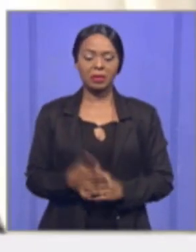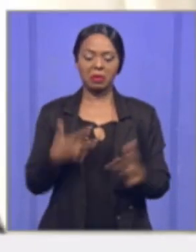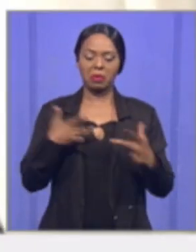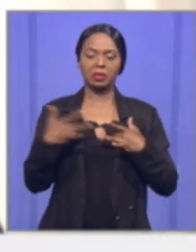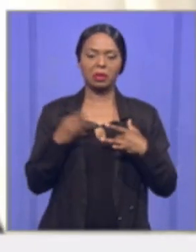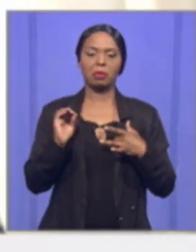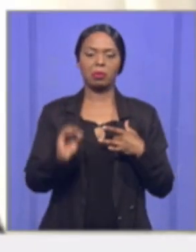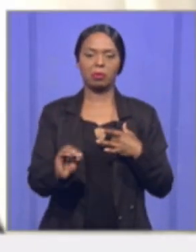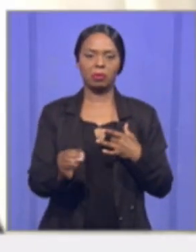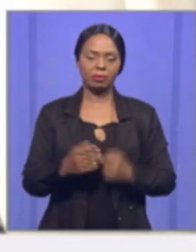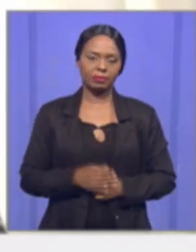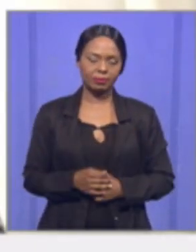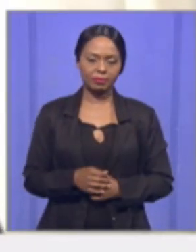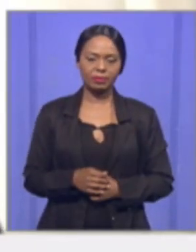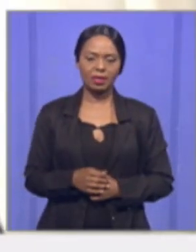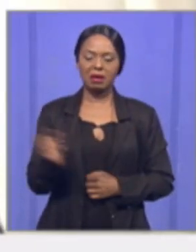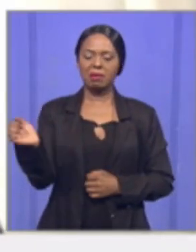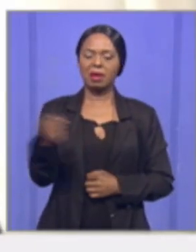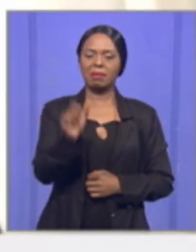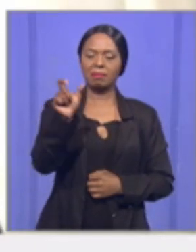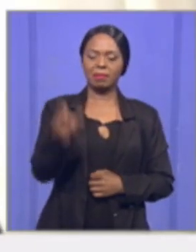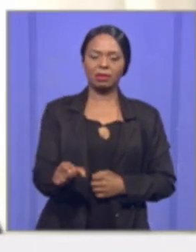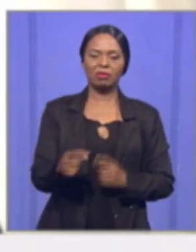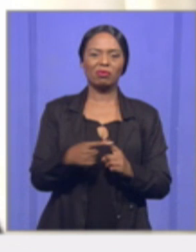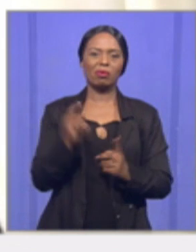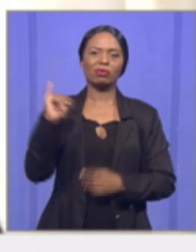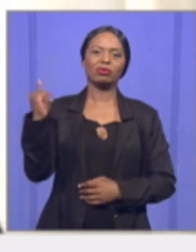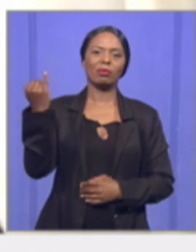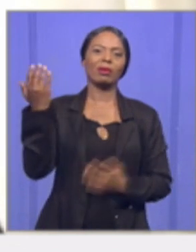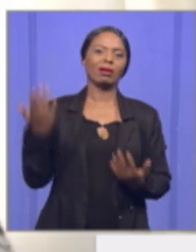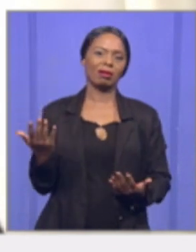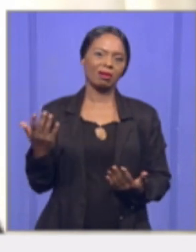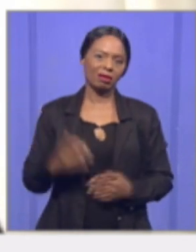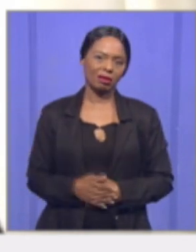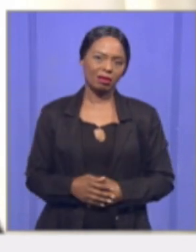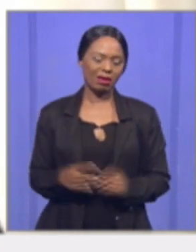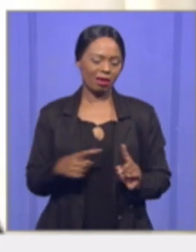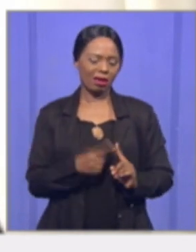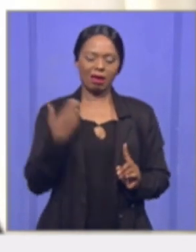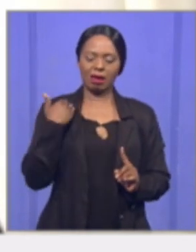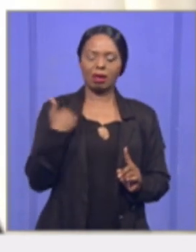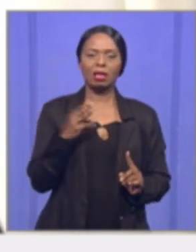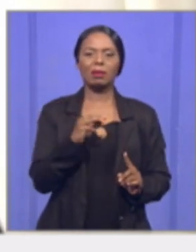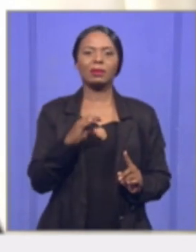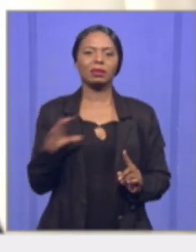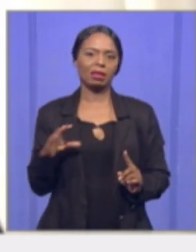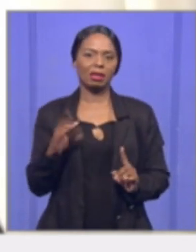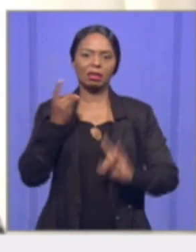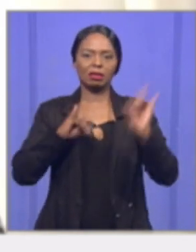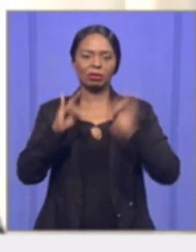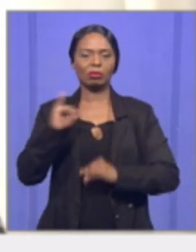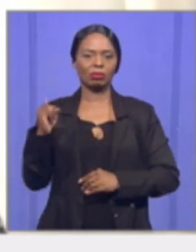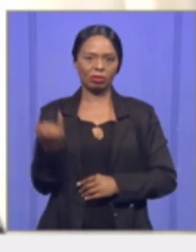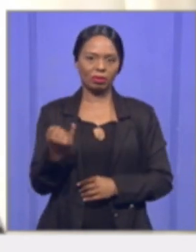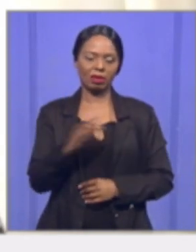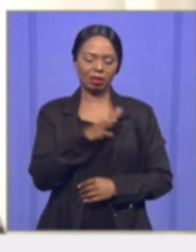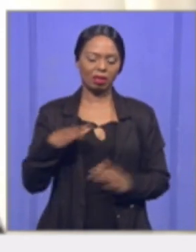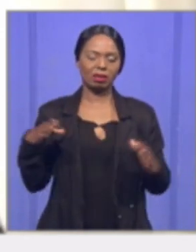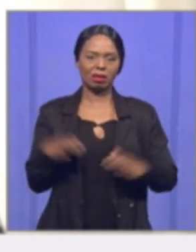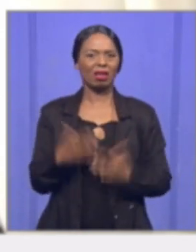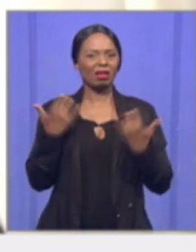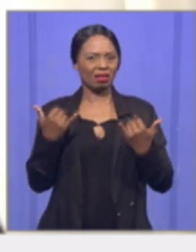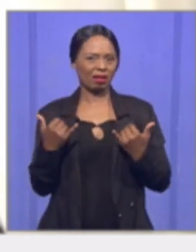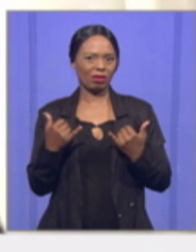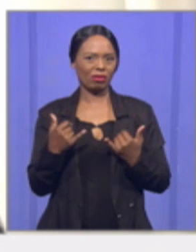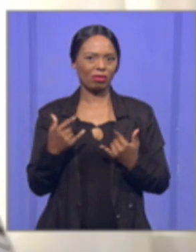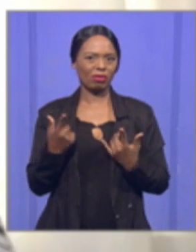concern is that they brought in someone from Joburg. He used to be an MMC in the city of Joburg Council, and now he's here as